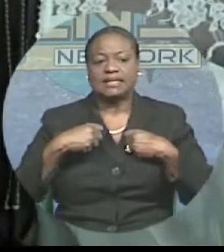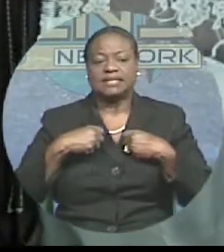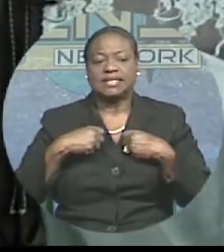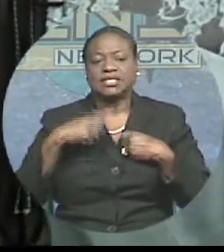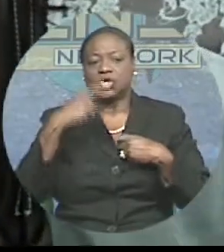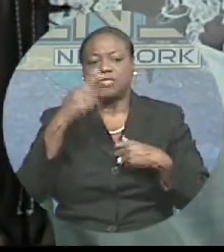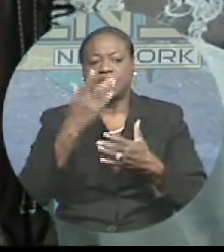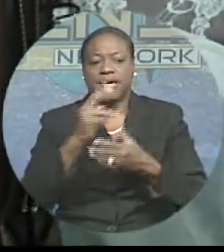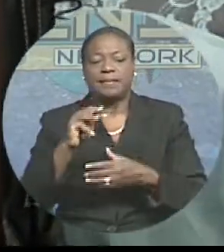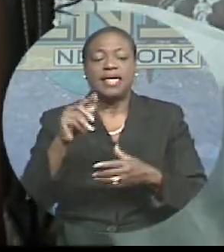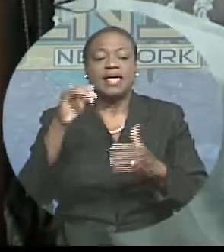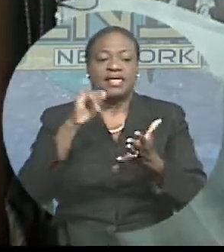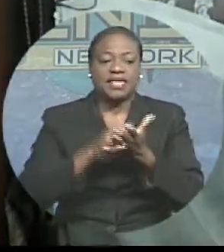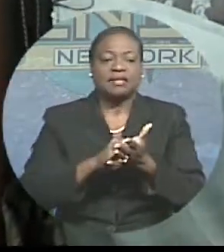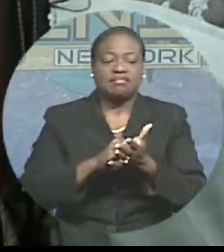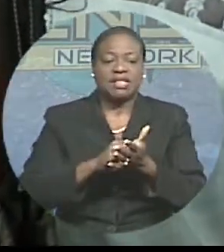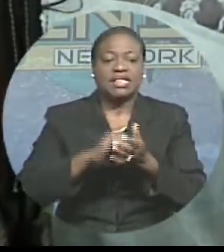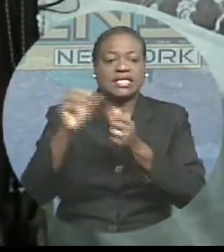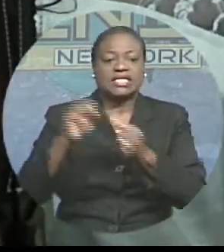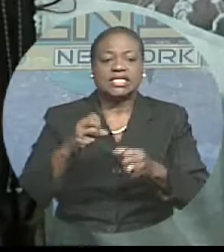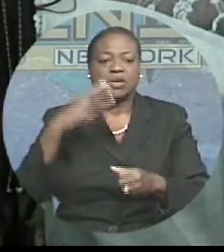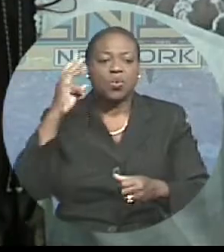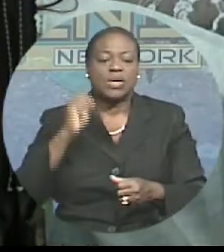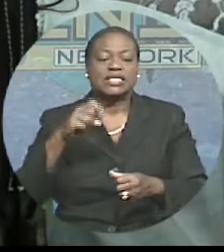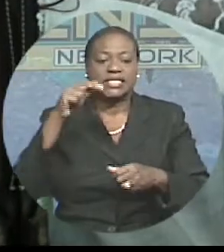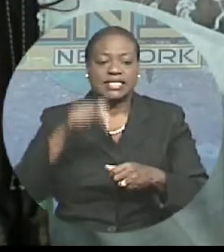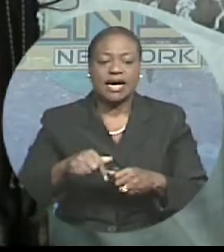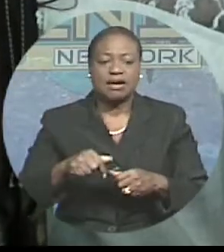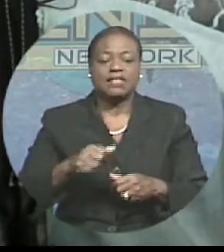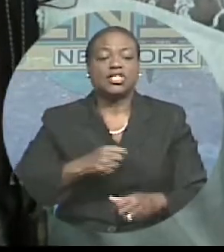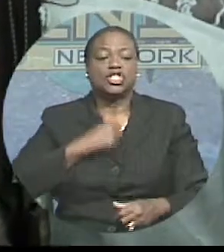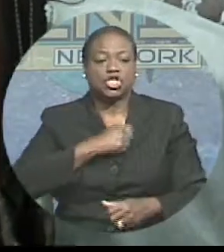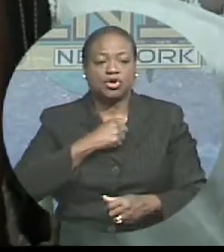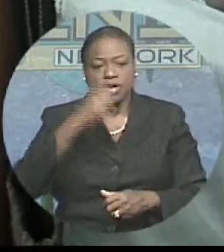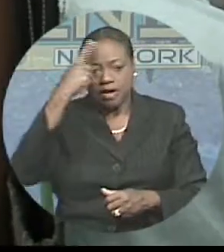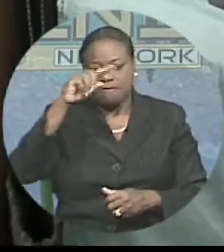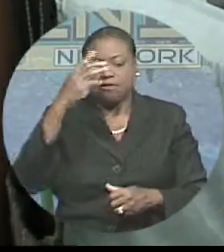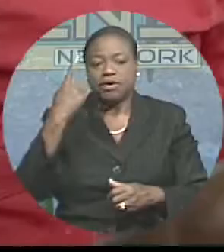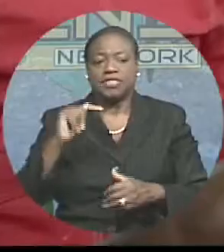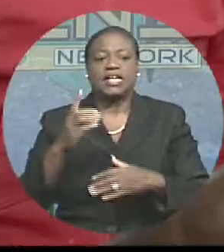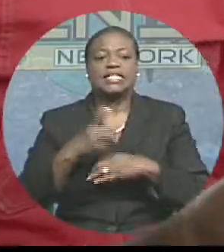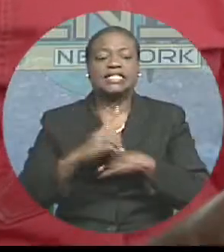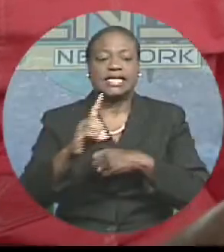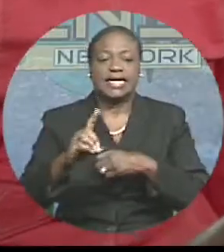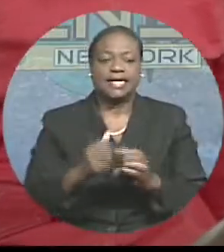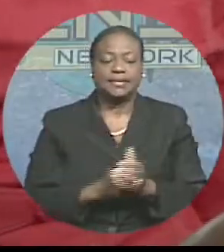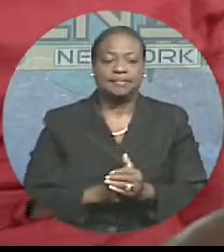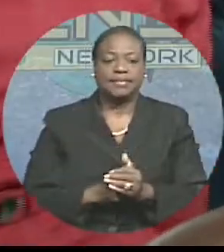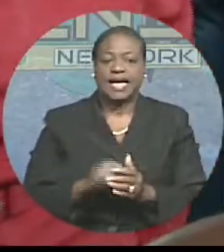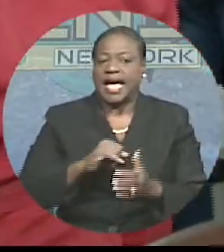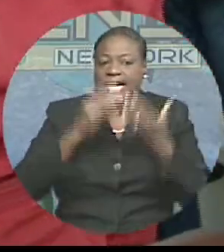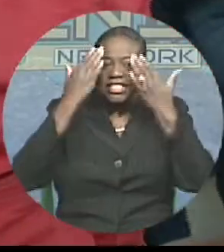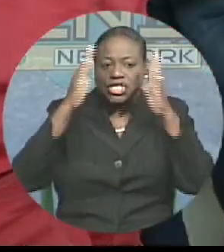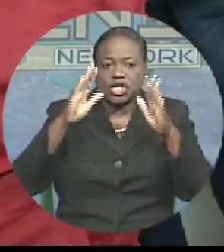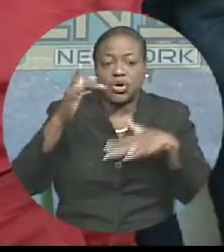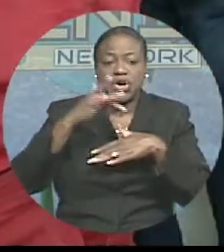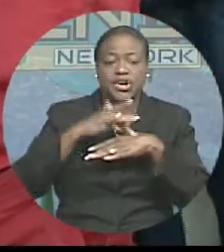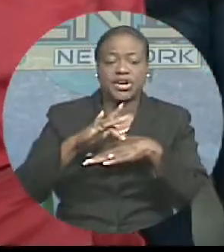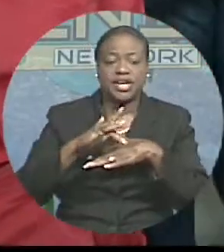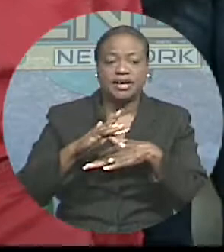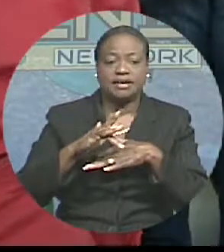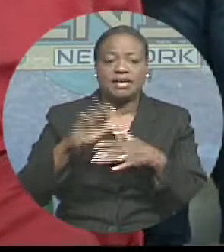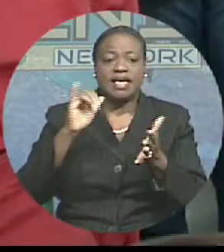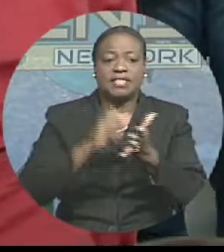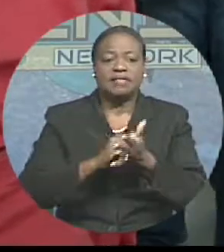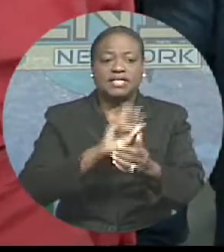system was down and was apologizing for the delay. And shortly after that, the line started to move. I didn't know earlier that there was